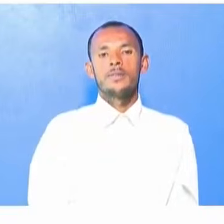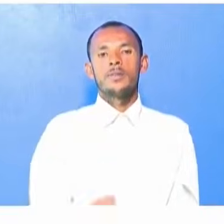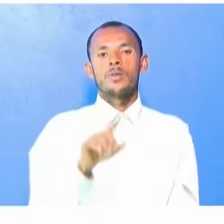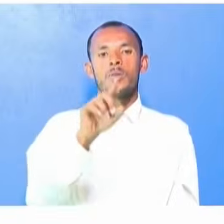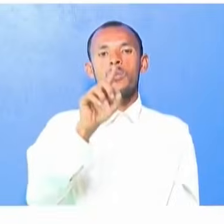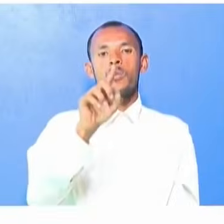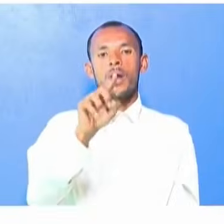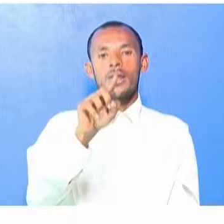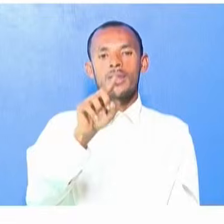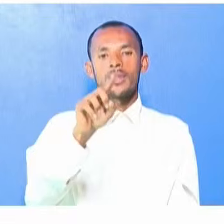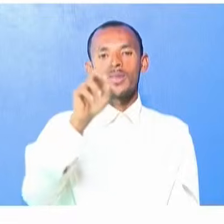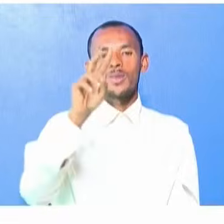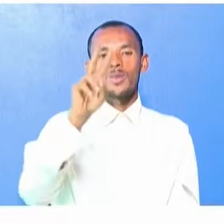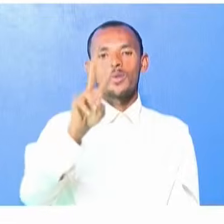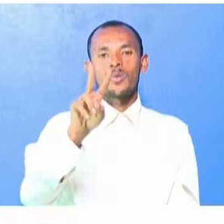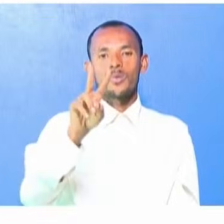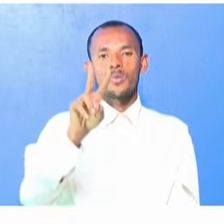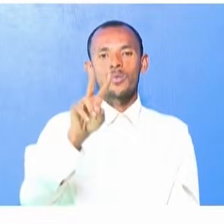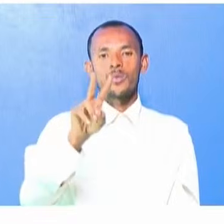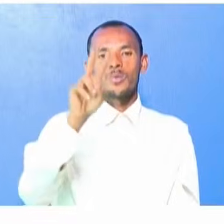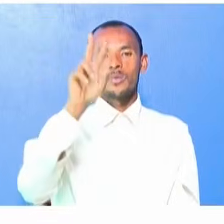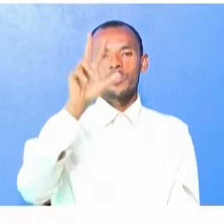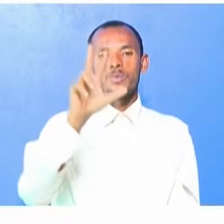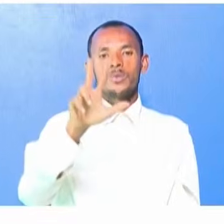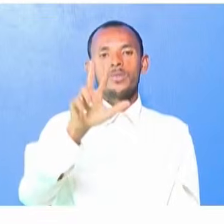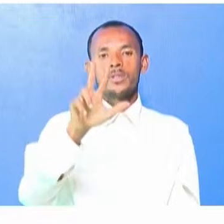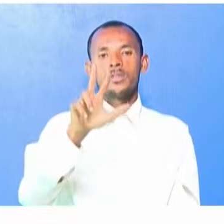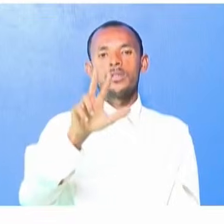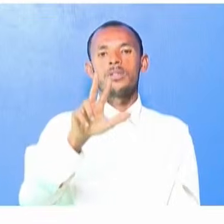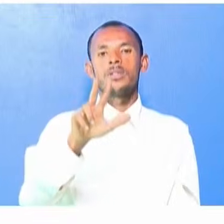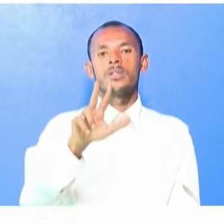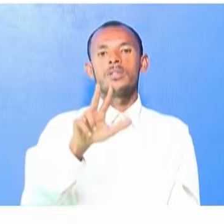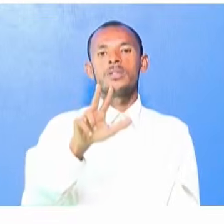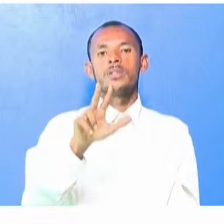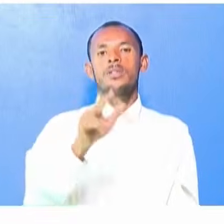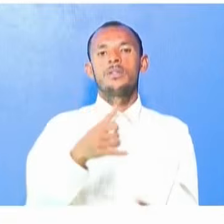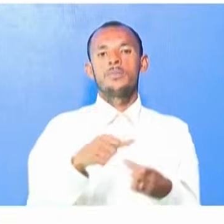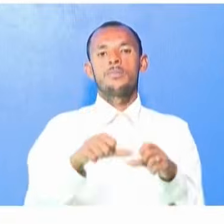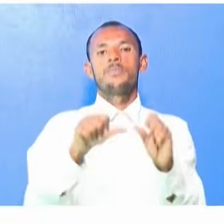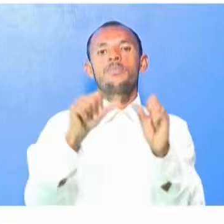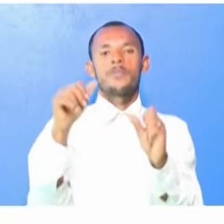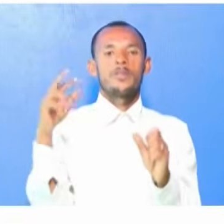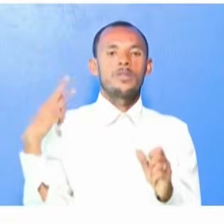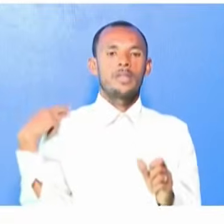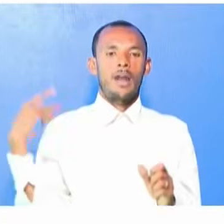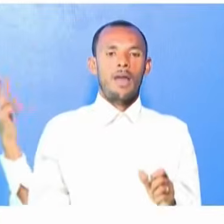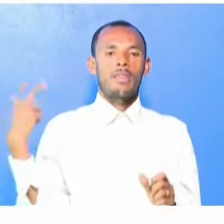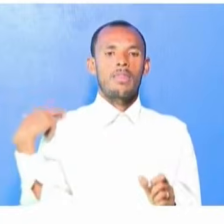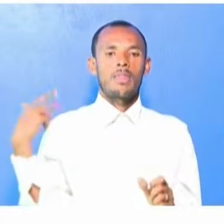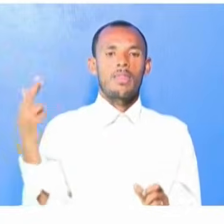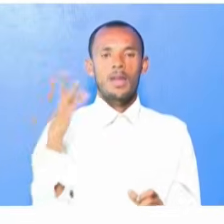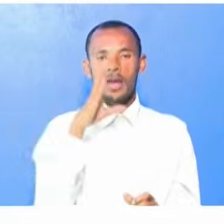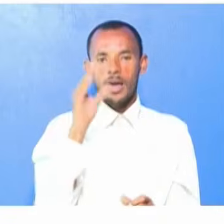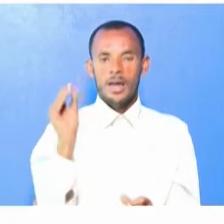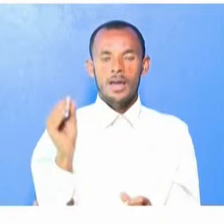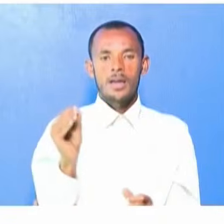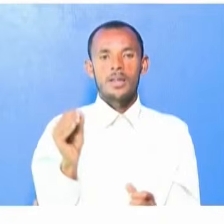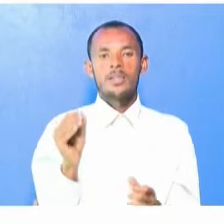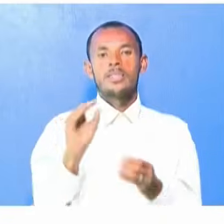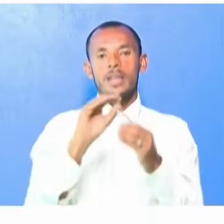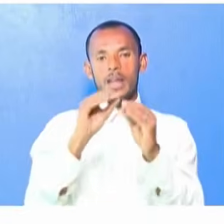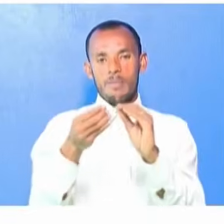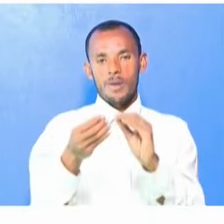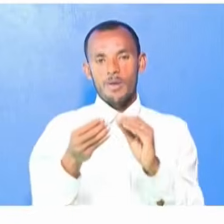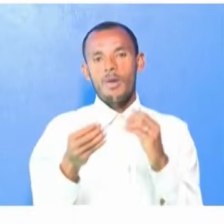1, 2, 3. It goes on to the right like this, and it contains the